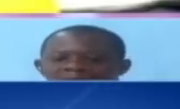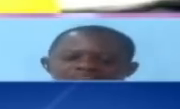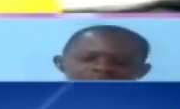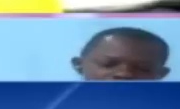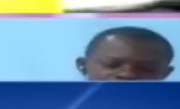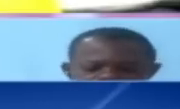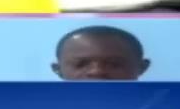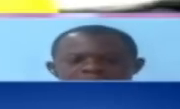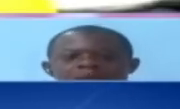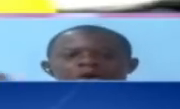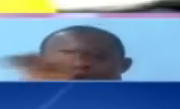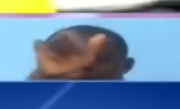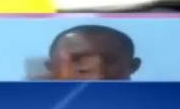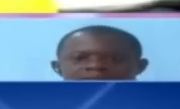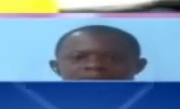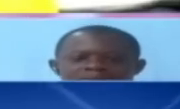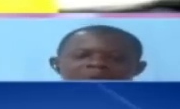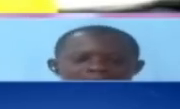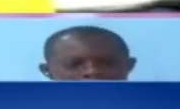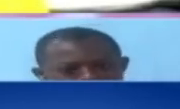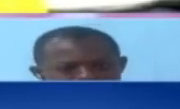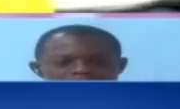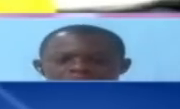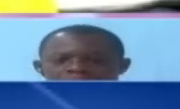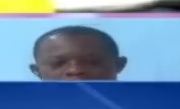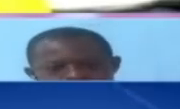and pull. They hit me on my neck.